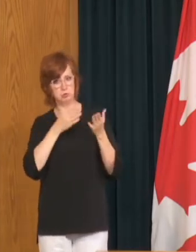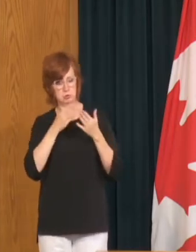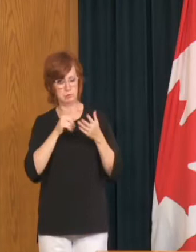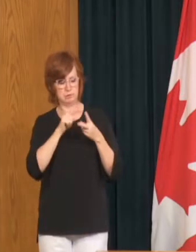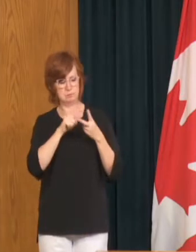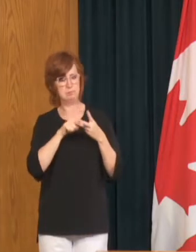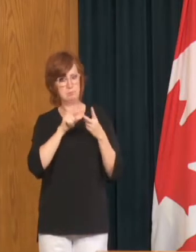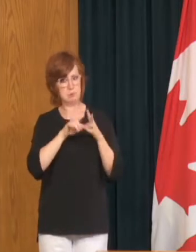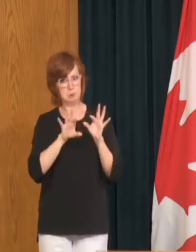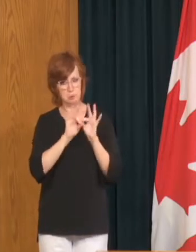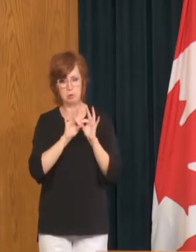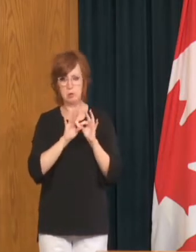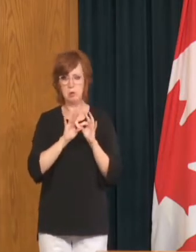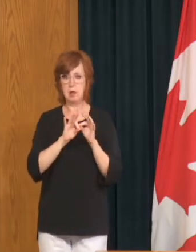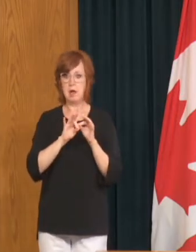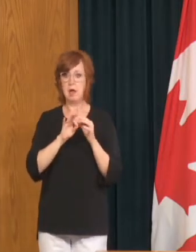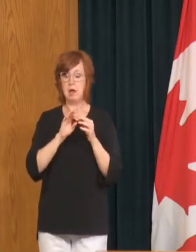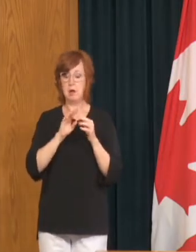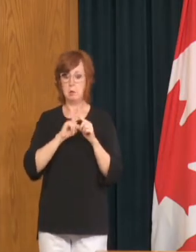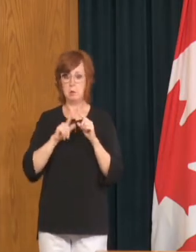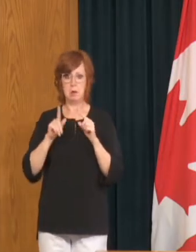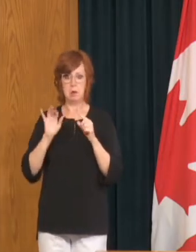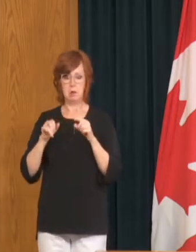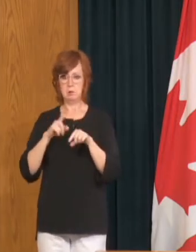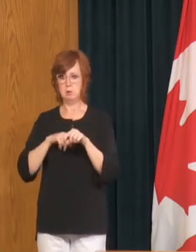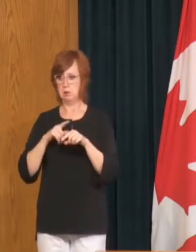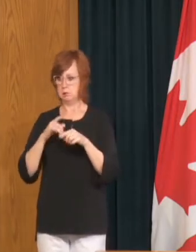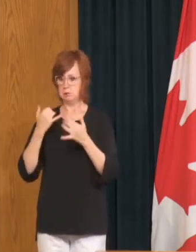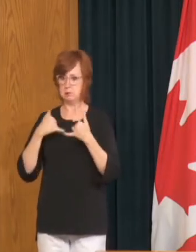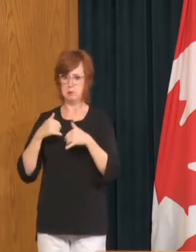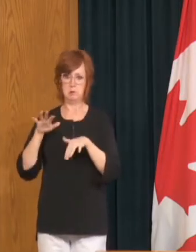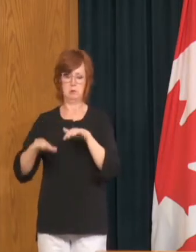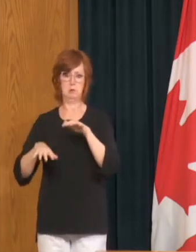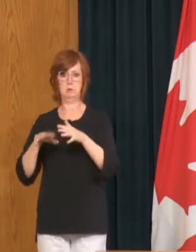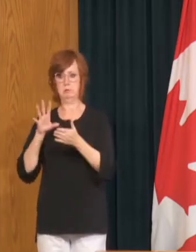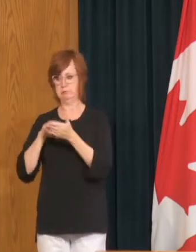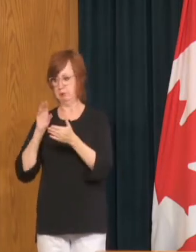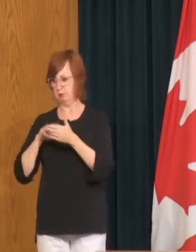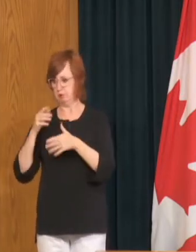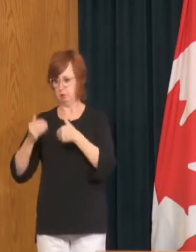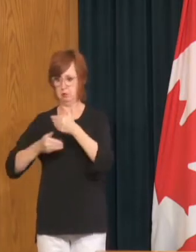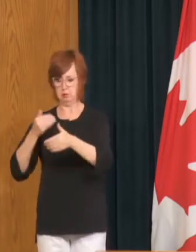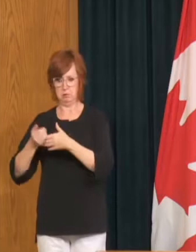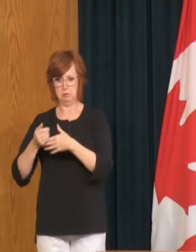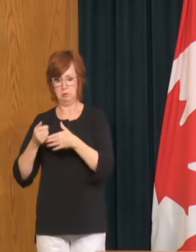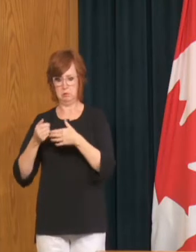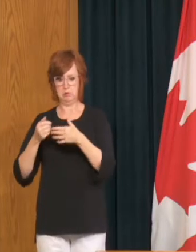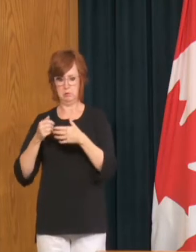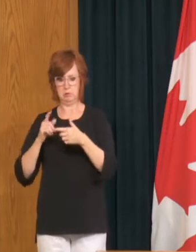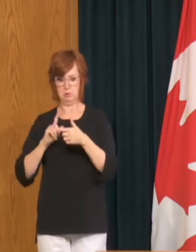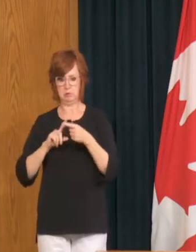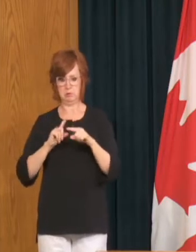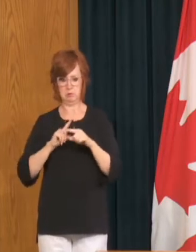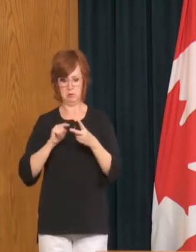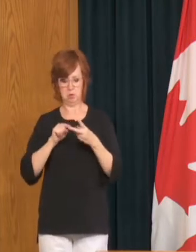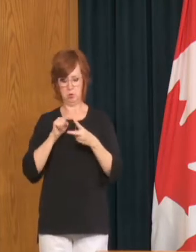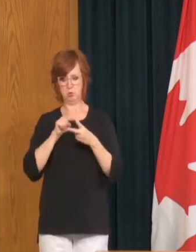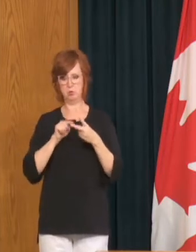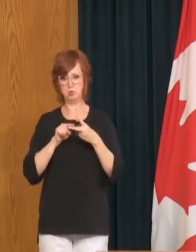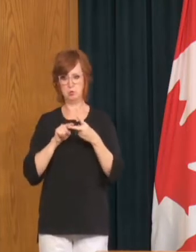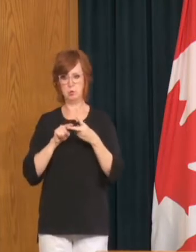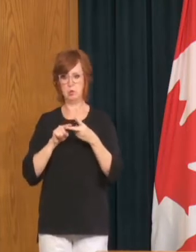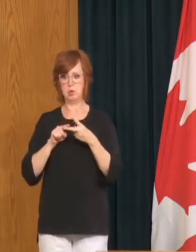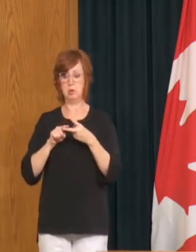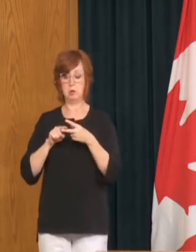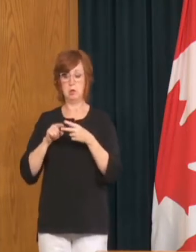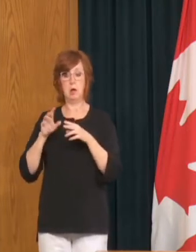specific steps that were taken where access to mental health and addiction services was initially